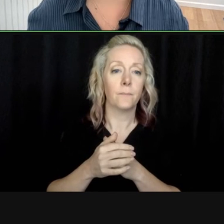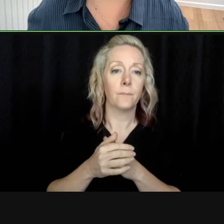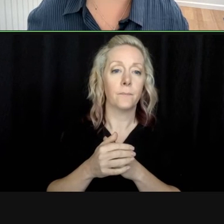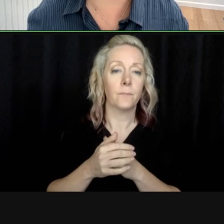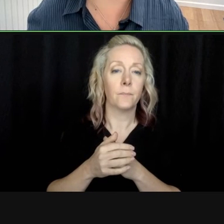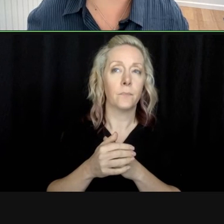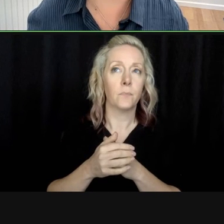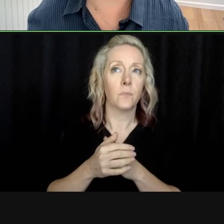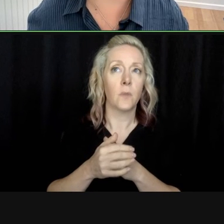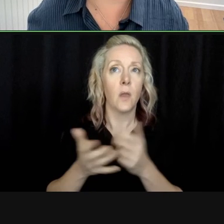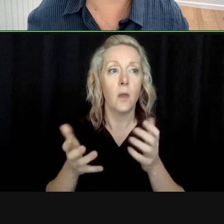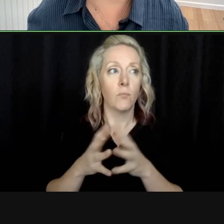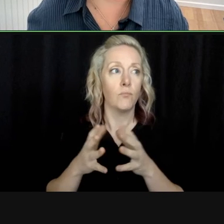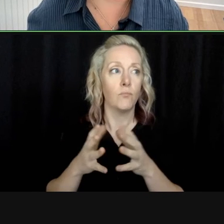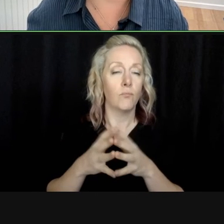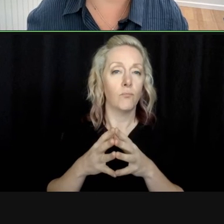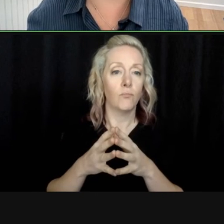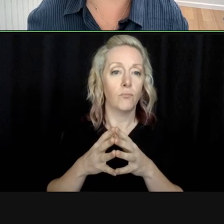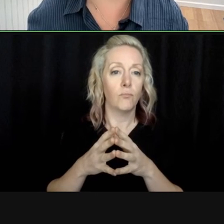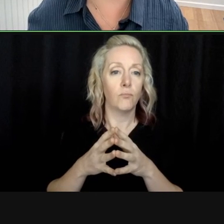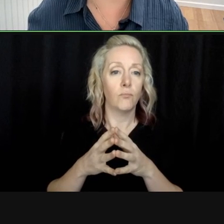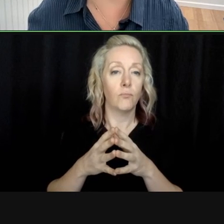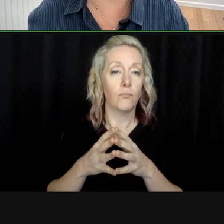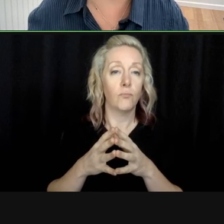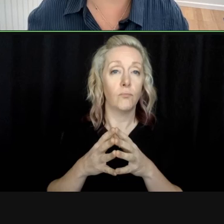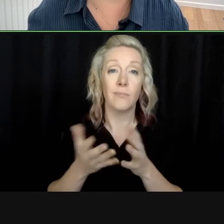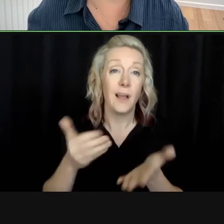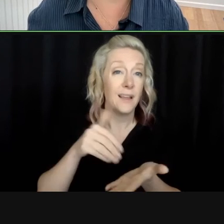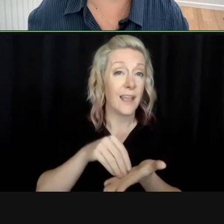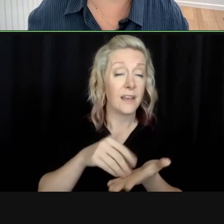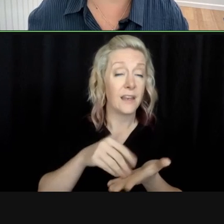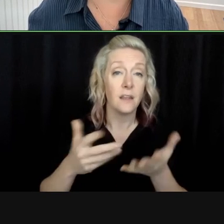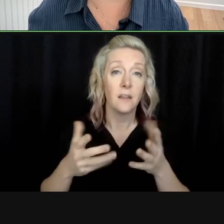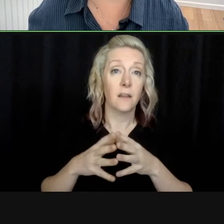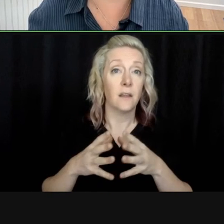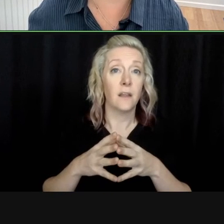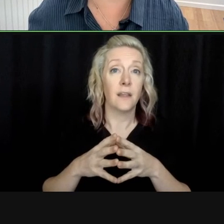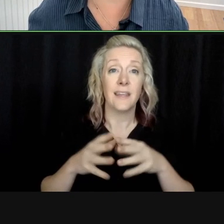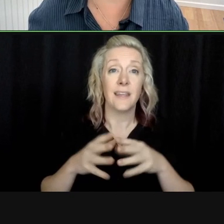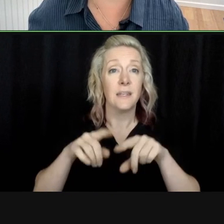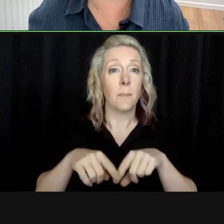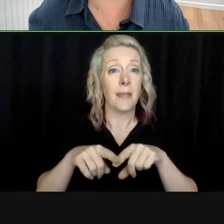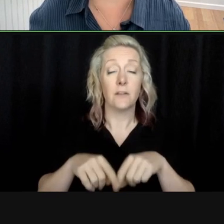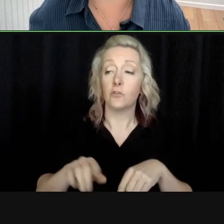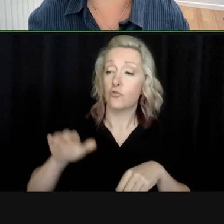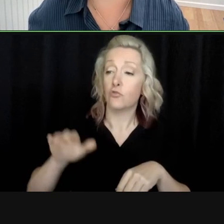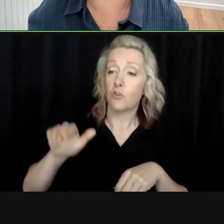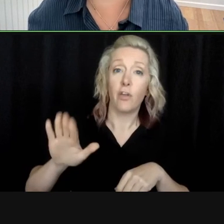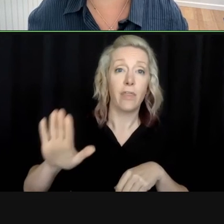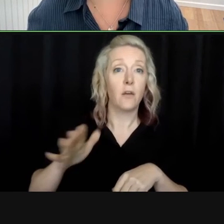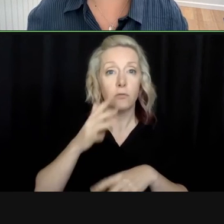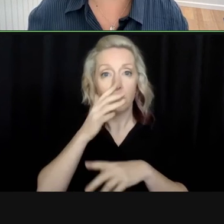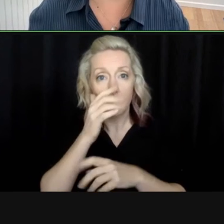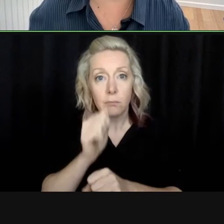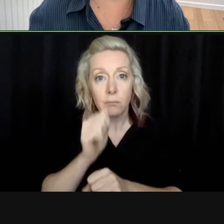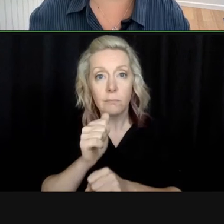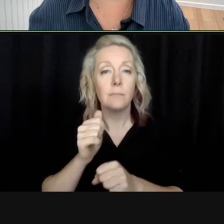right, is I would follow again. What it differs. What is the child like?